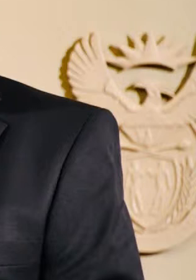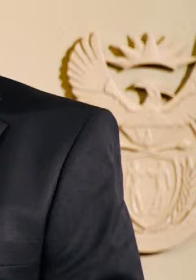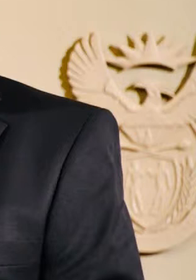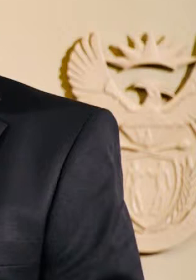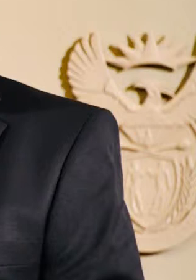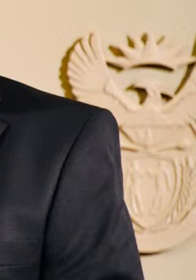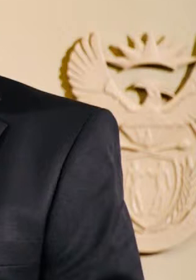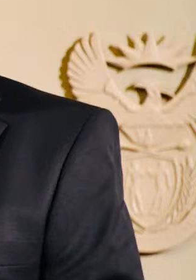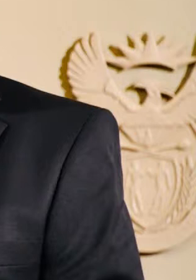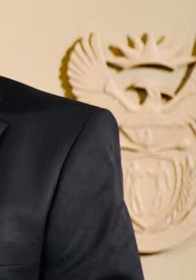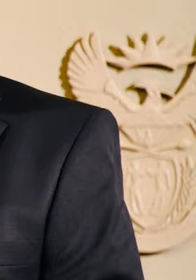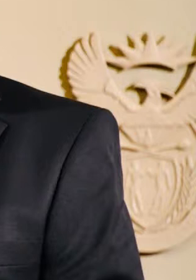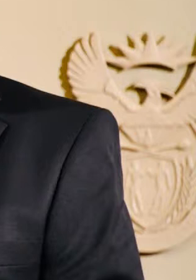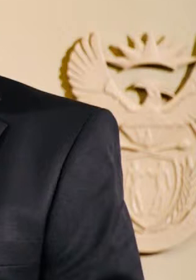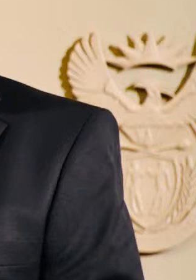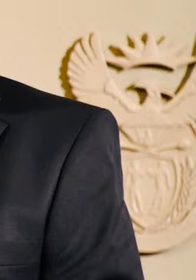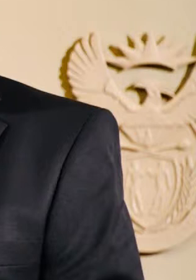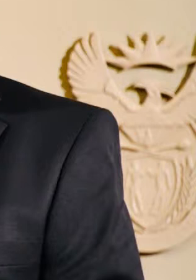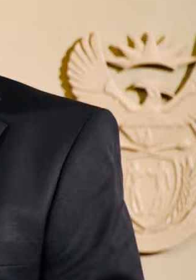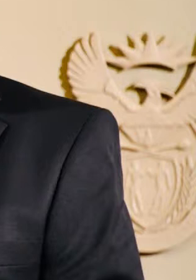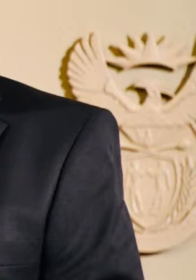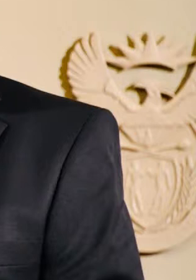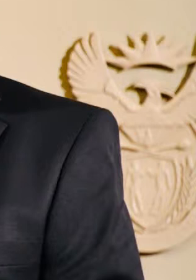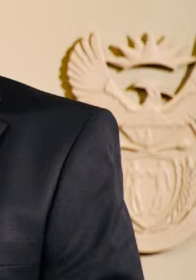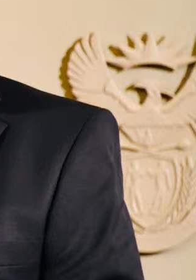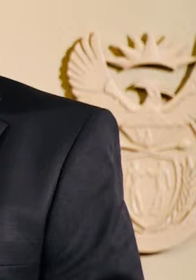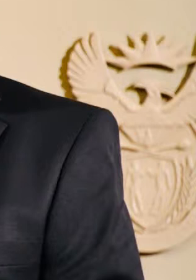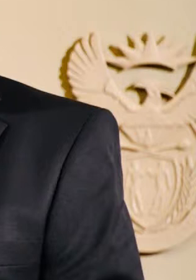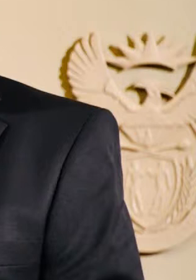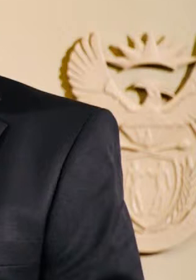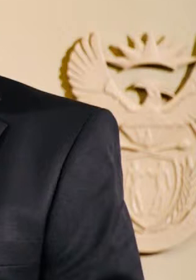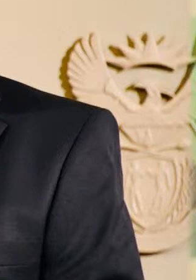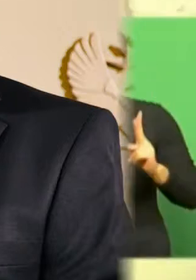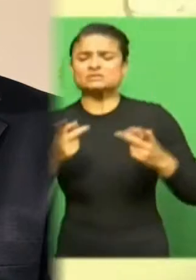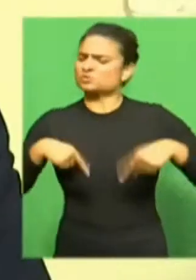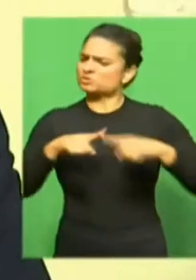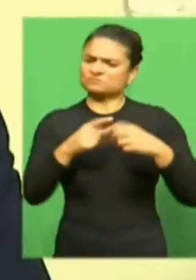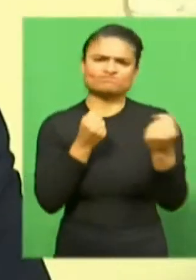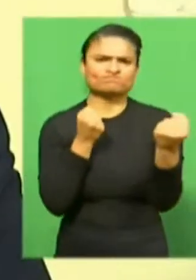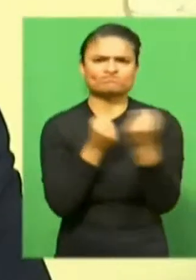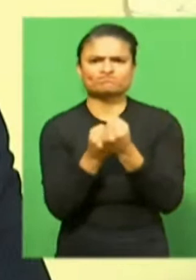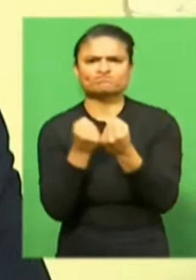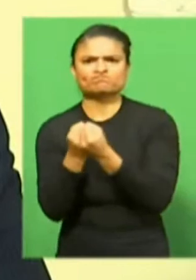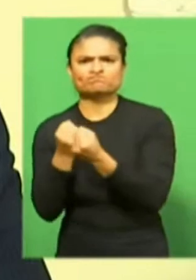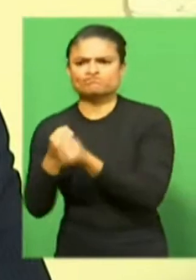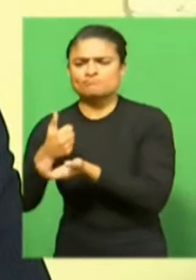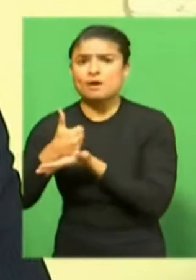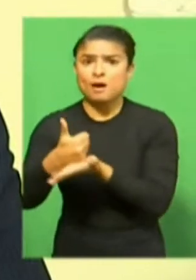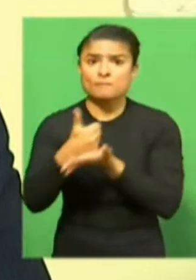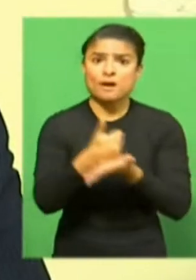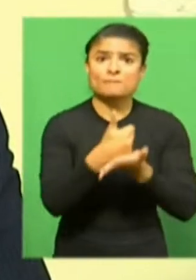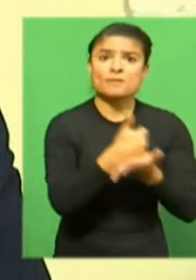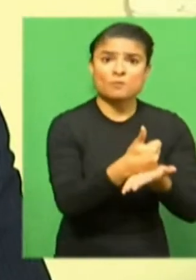in order to alleviate the hardships they are going through and reduce hunger in our country.